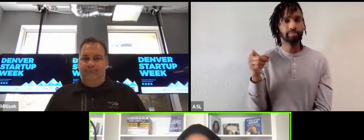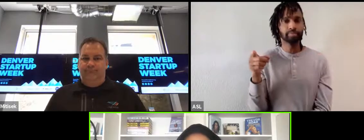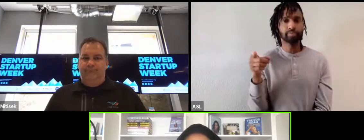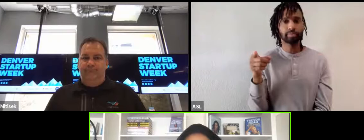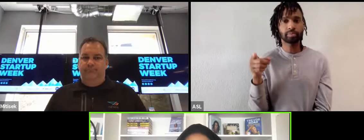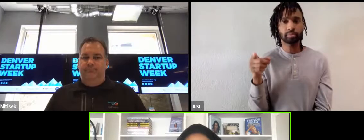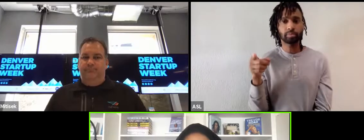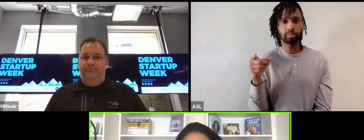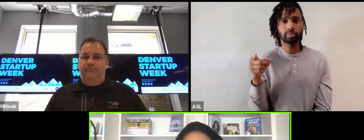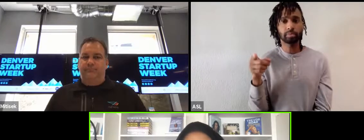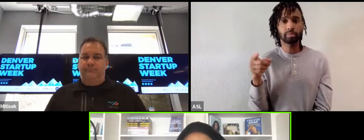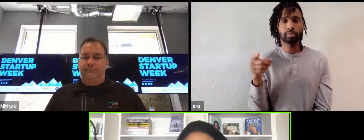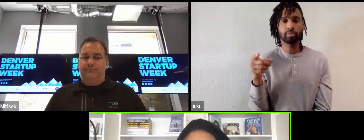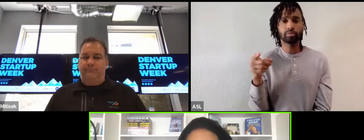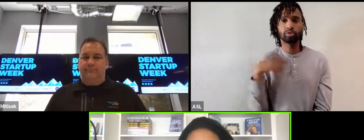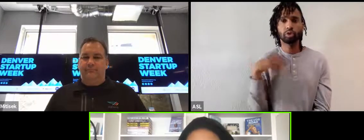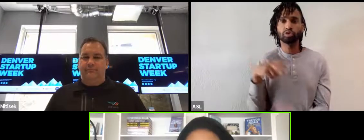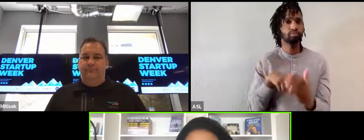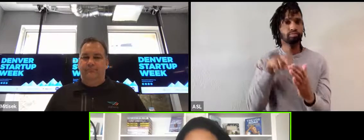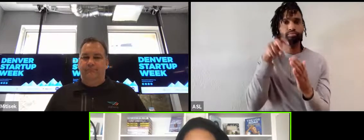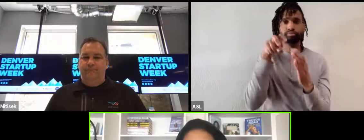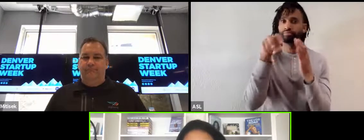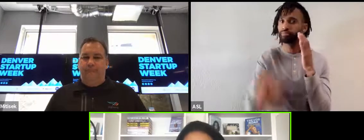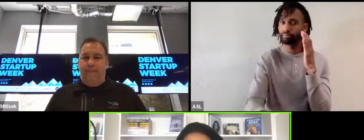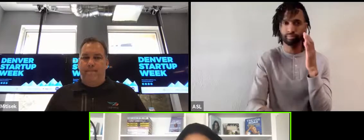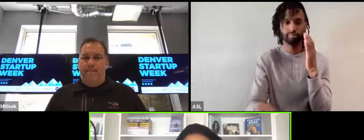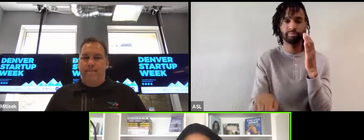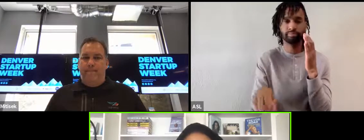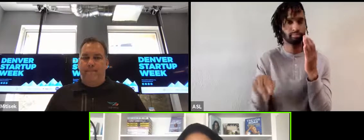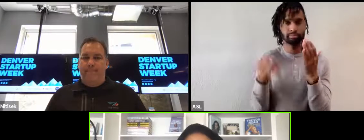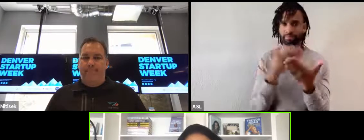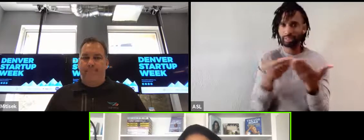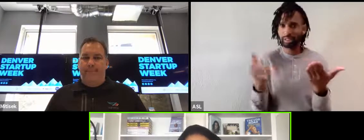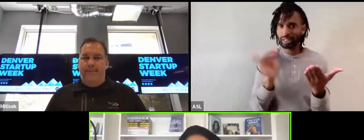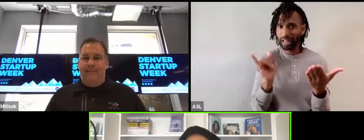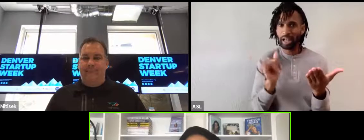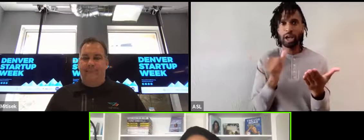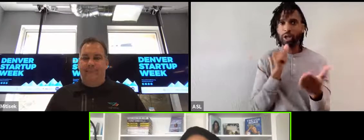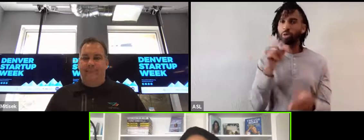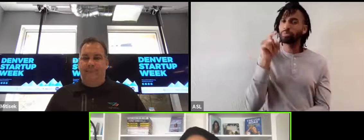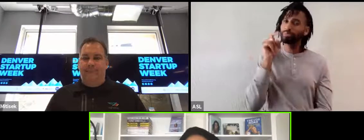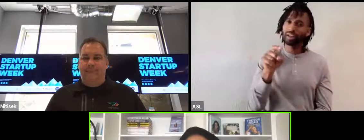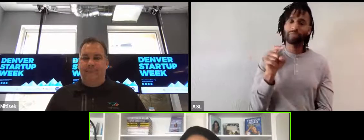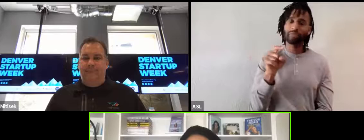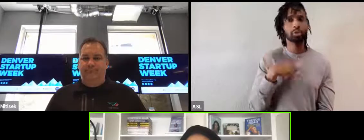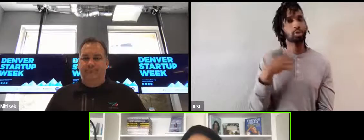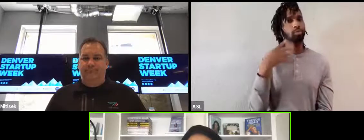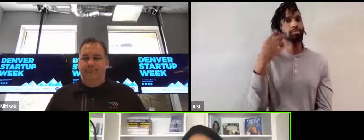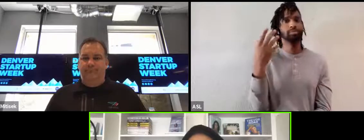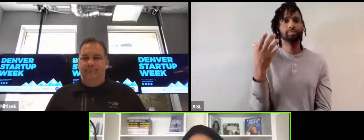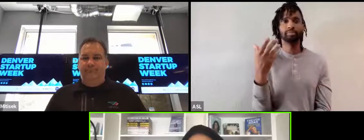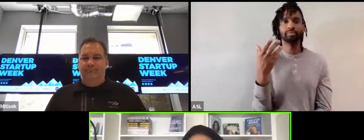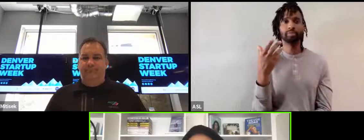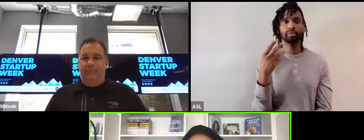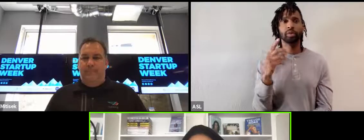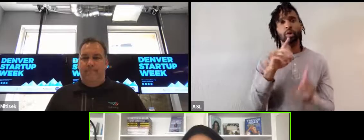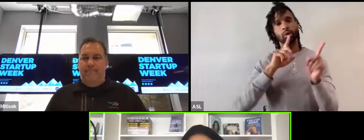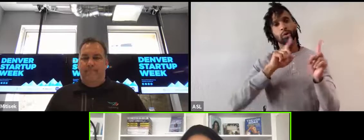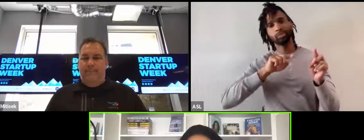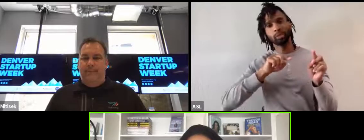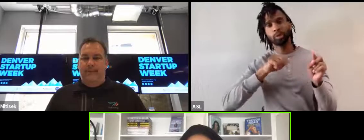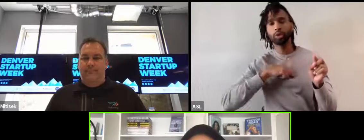And so like just jumping into things like that, where you don't necessarily have to go out and go to like, you